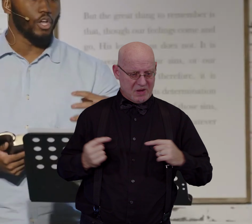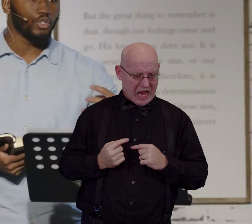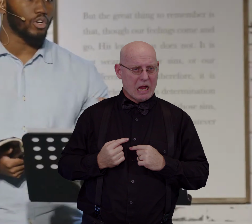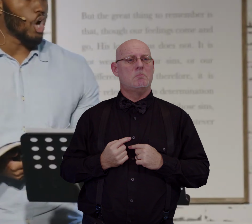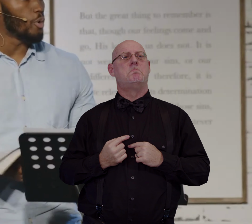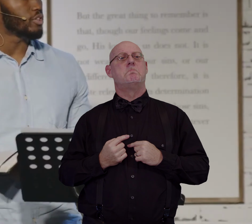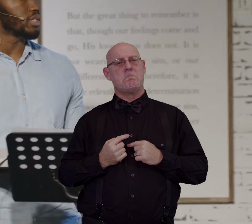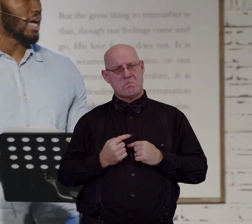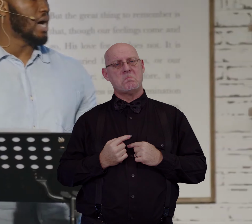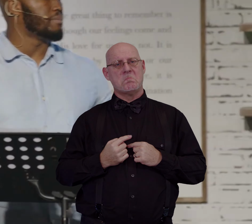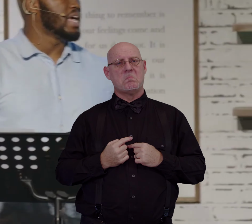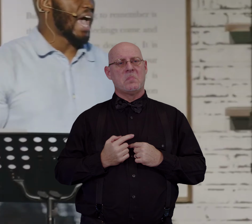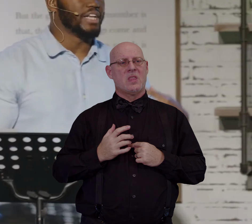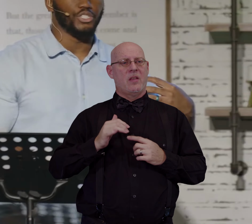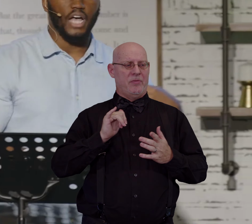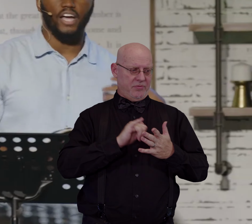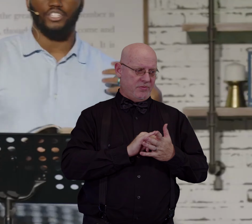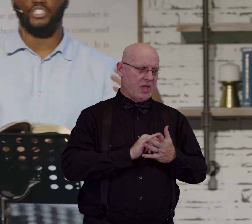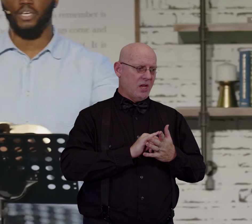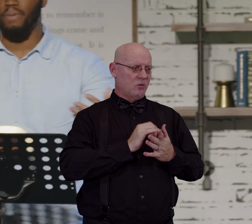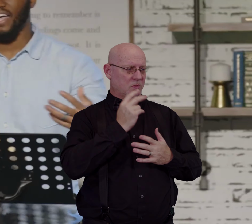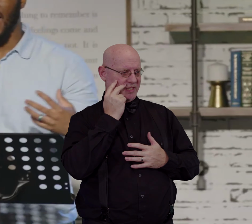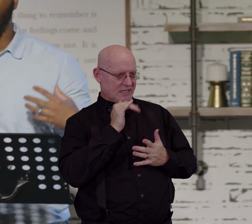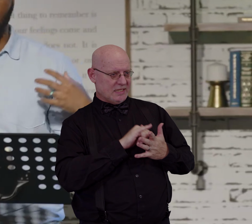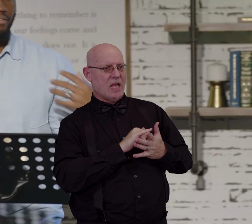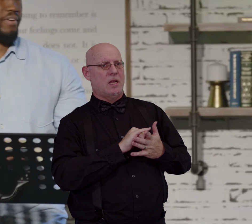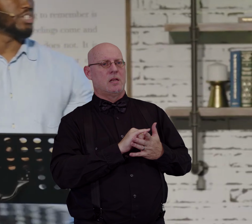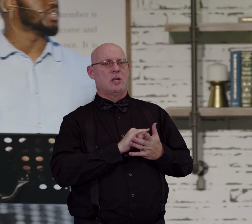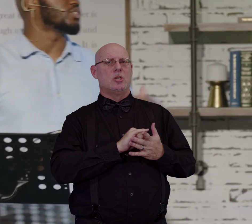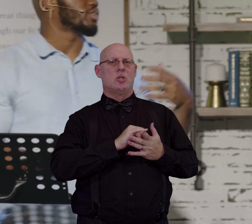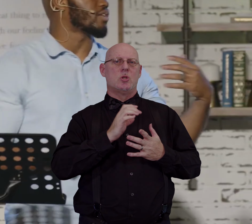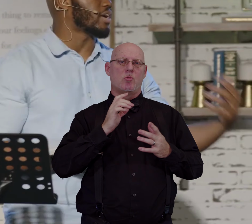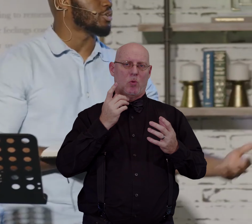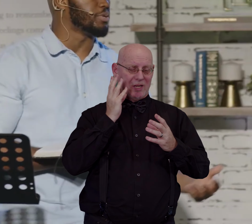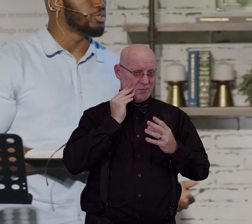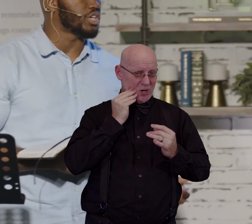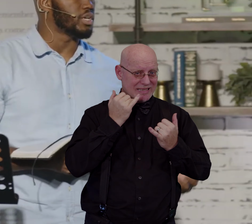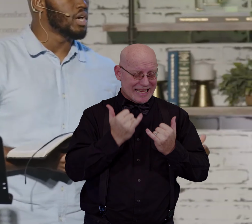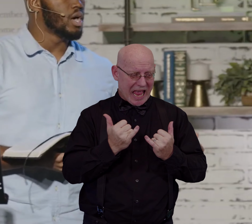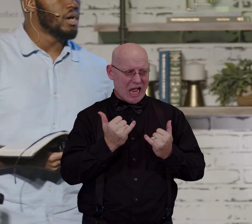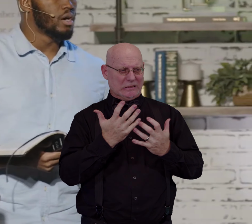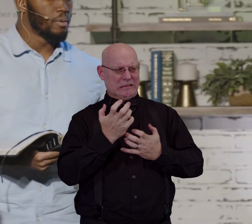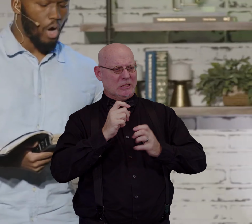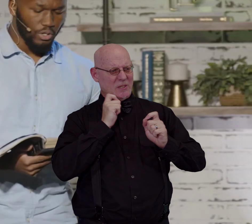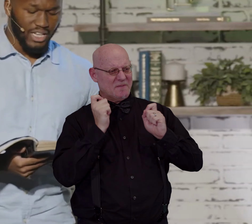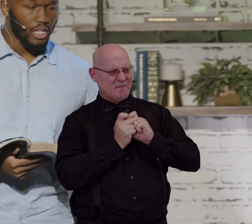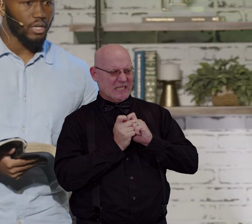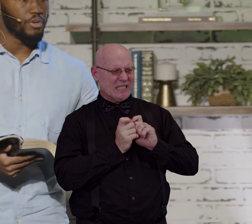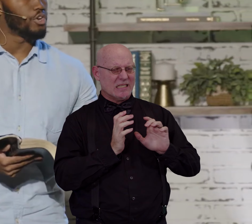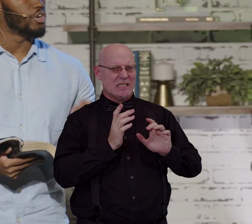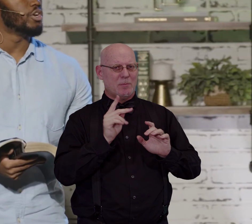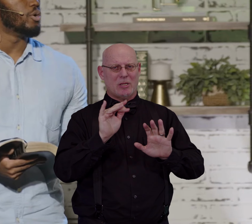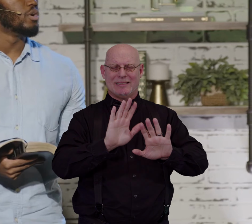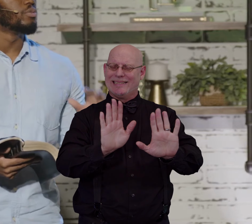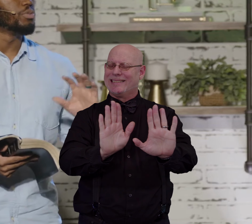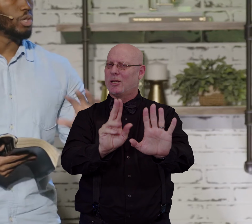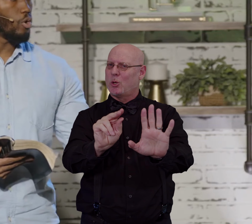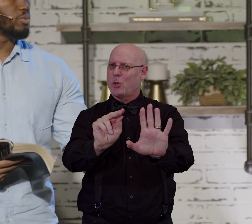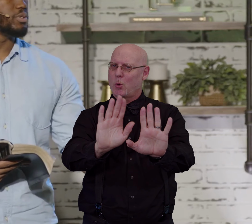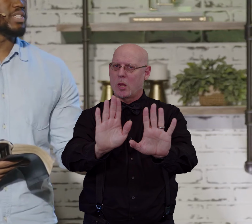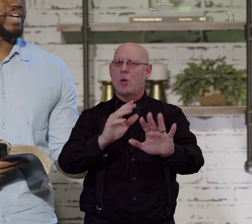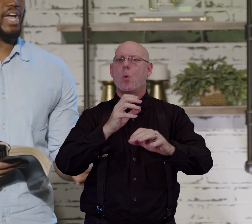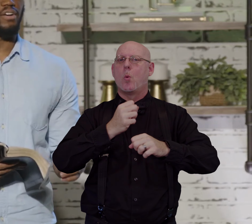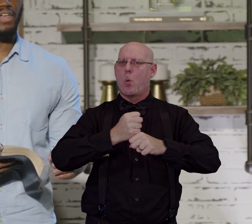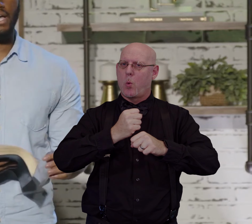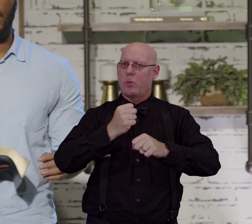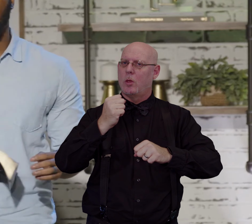And so for those who are going through this time and desiring to seek back out that vengeance or that retribution, Paul is telling them, no, no, no, no, the Lord